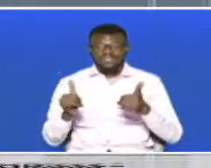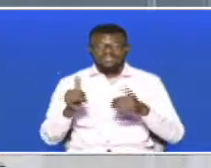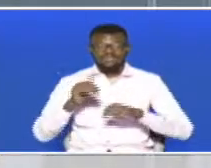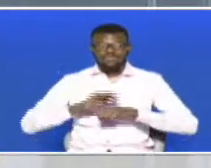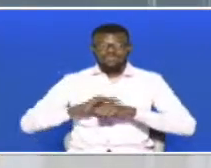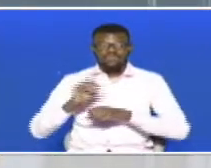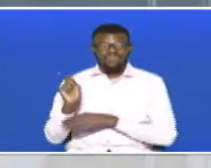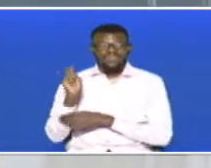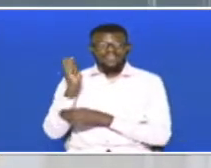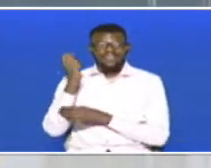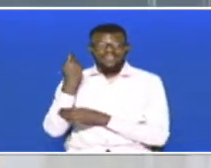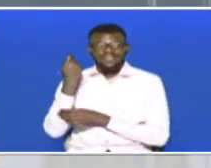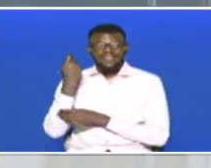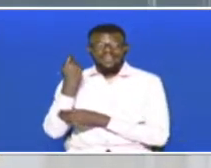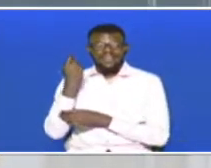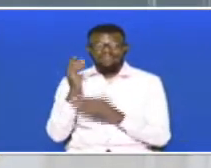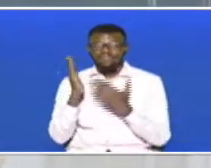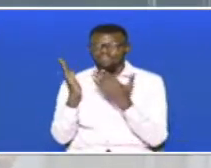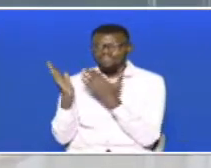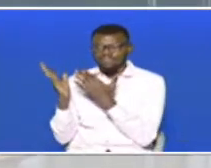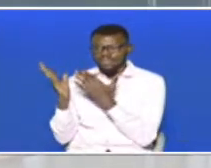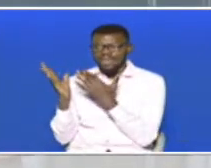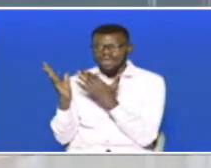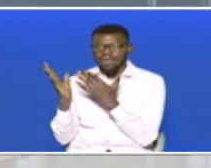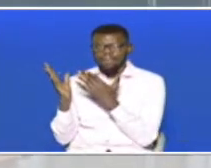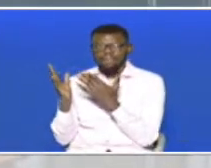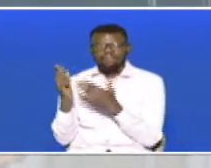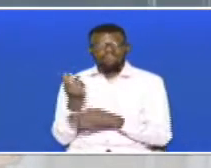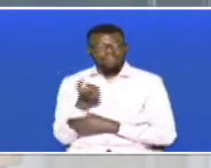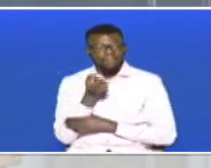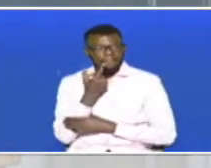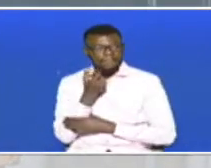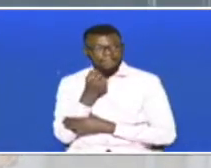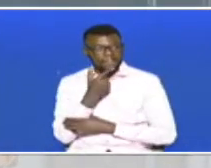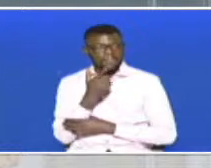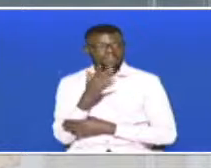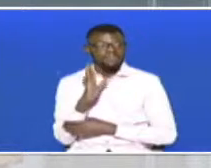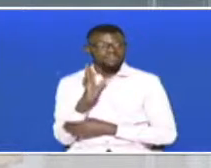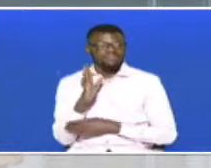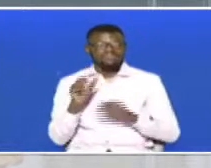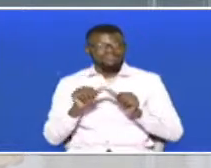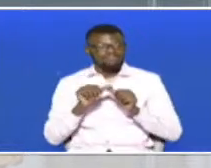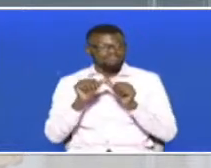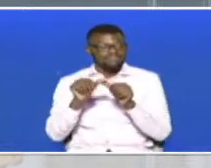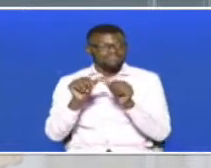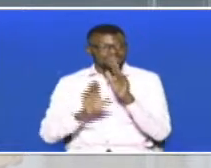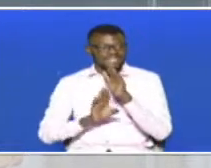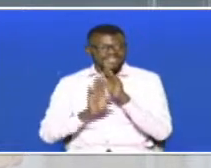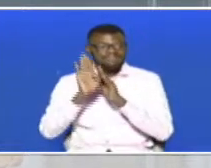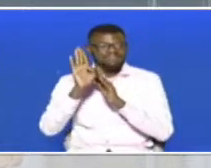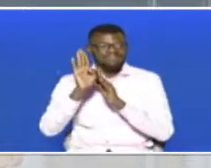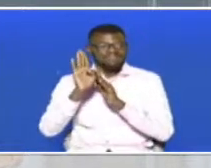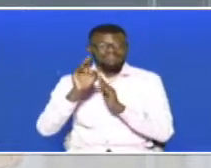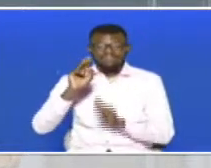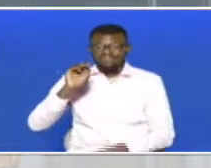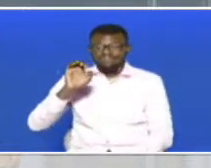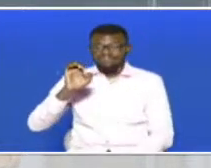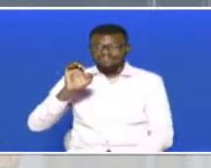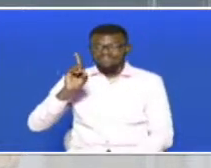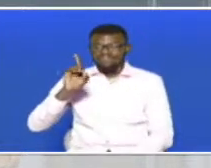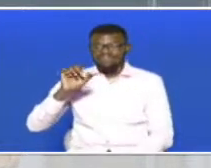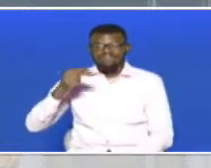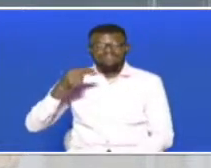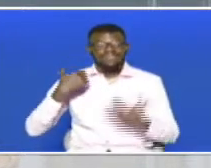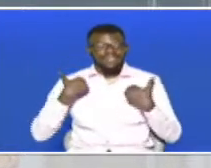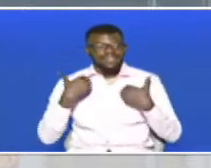Once again on the regional map as far as medical milestones are concerned. The Mediheal Hospital has successfully performed a